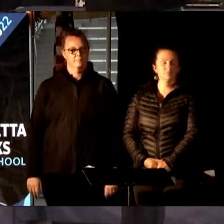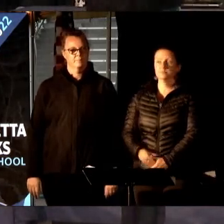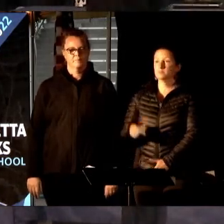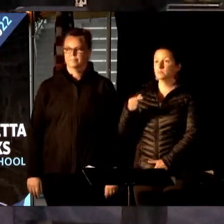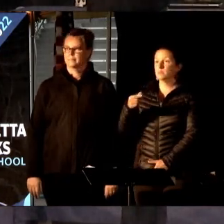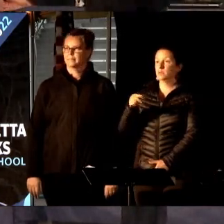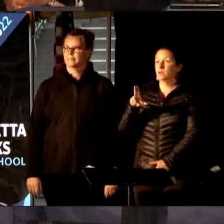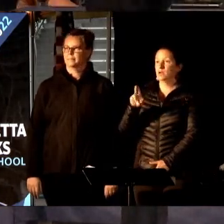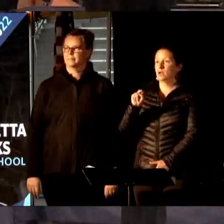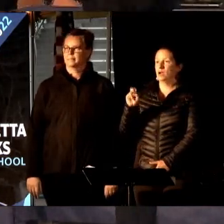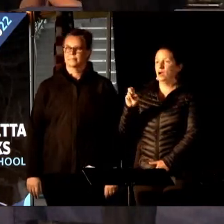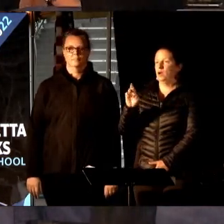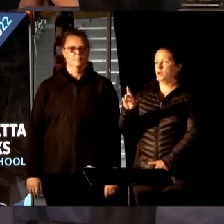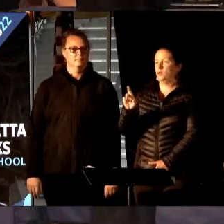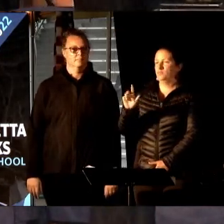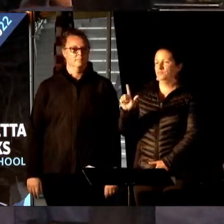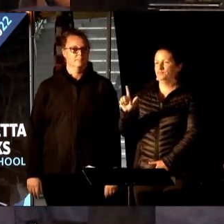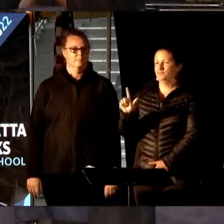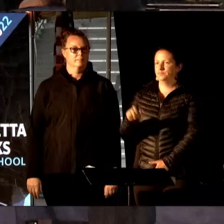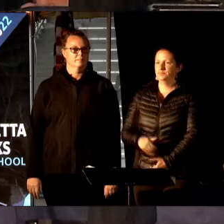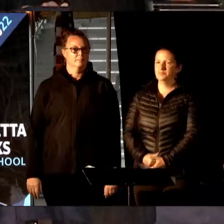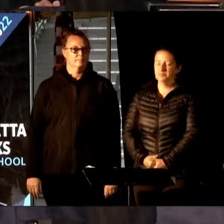Gunnar LaForce.